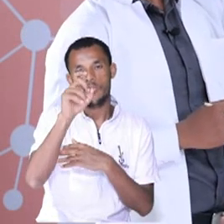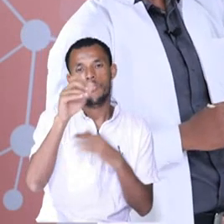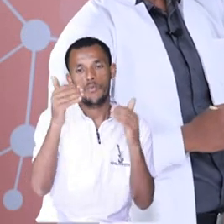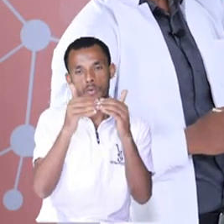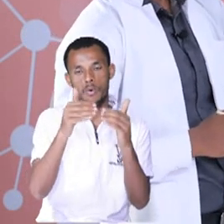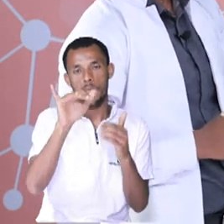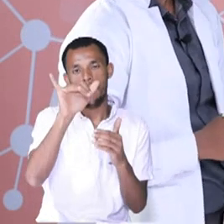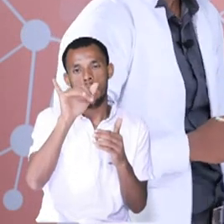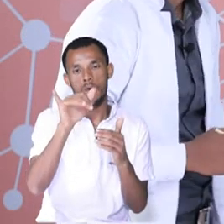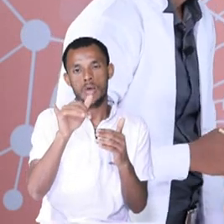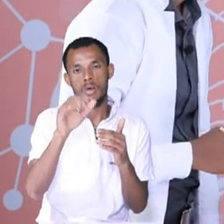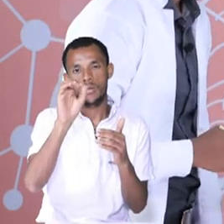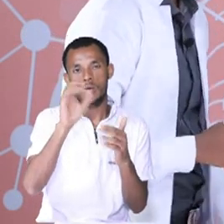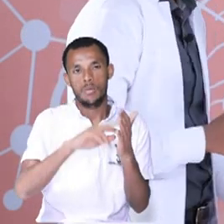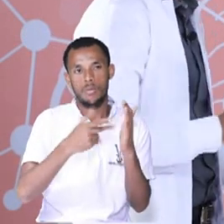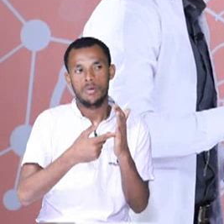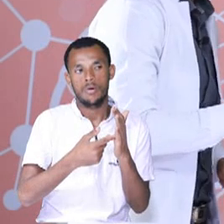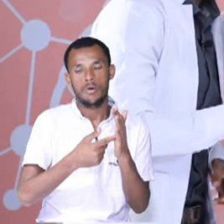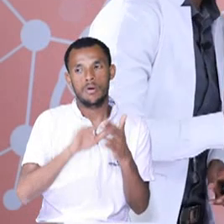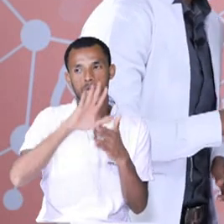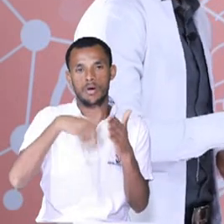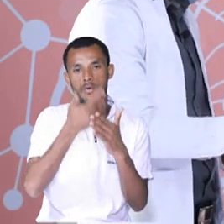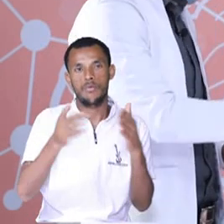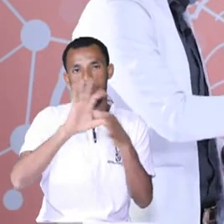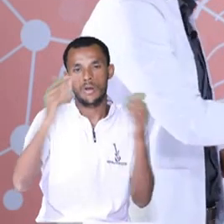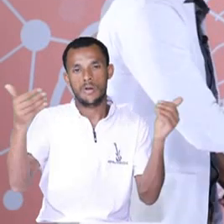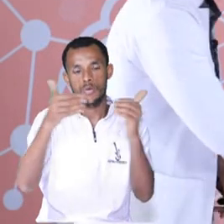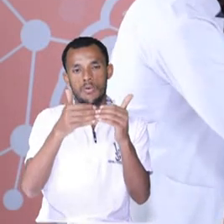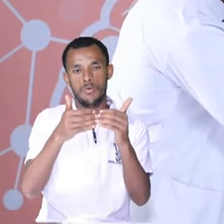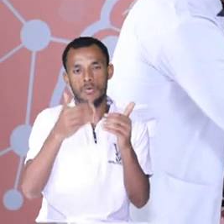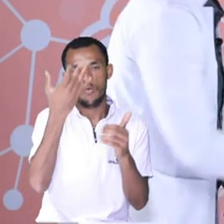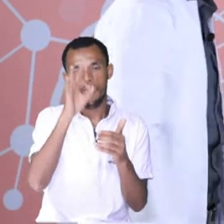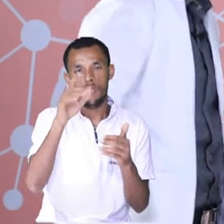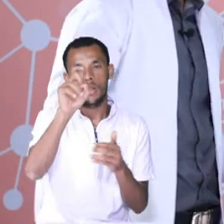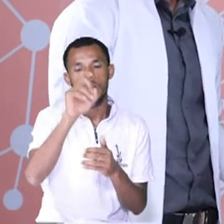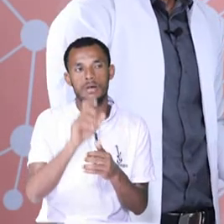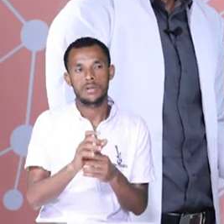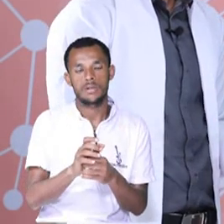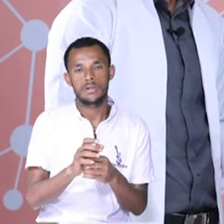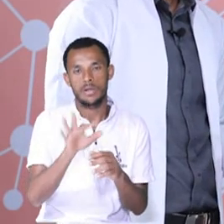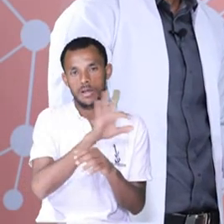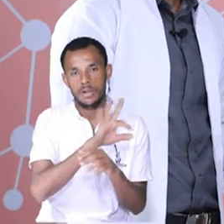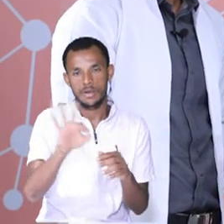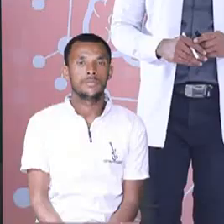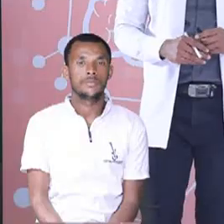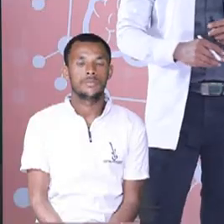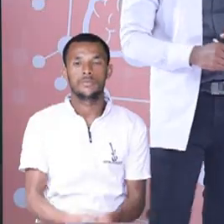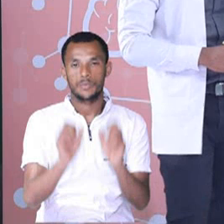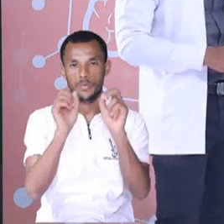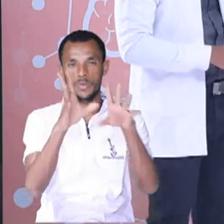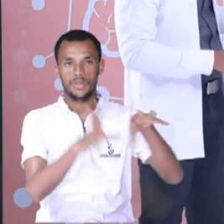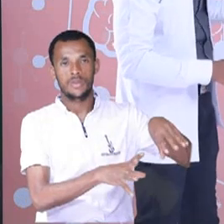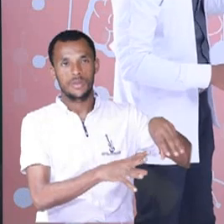equal to 0 means a graph of an equation of x-axis itself.